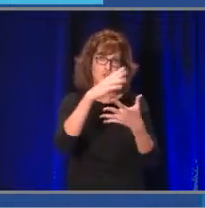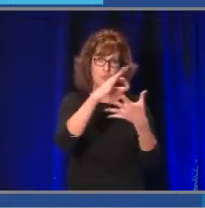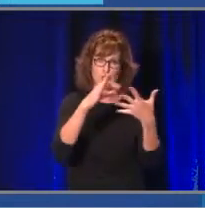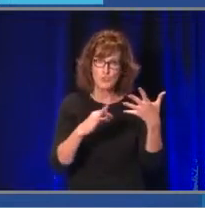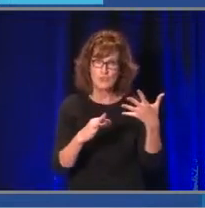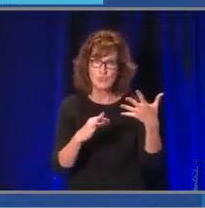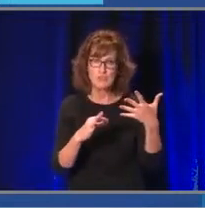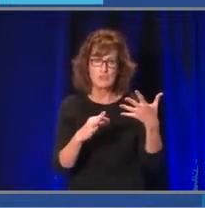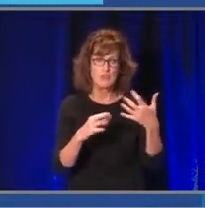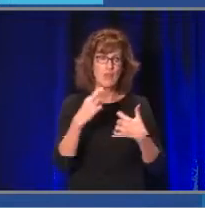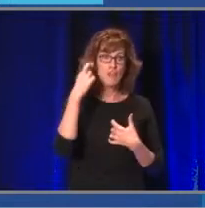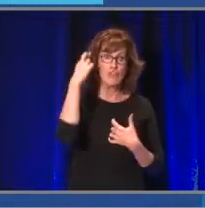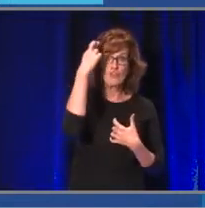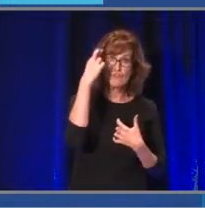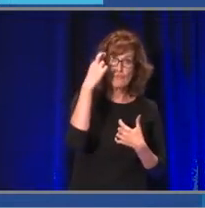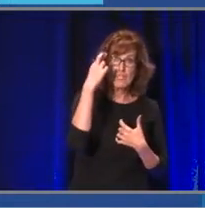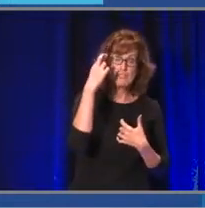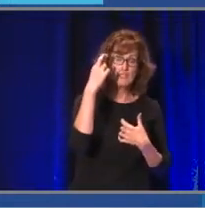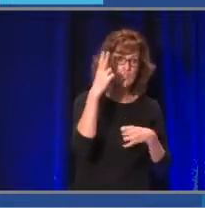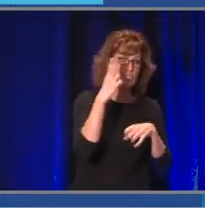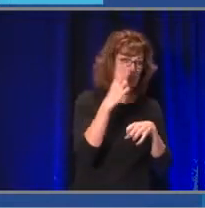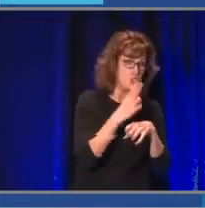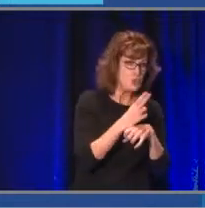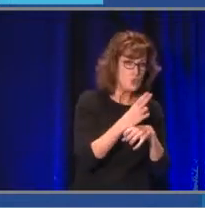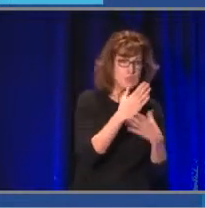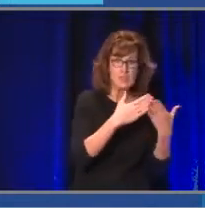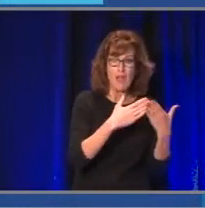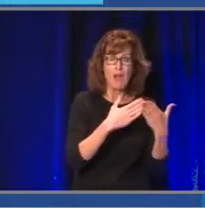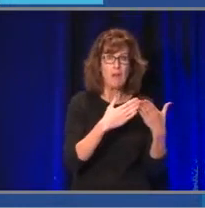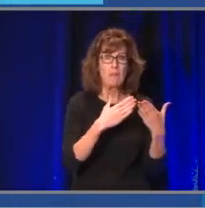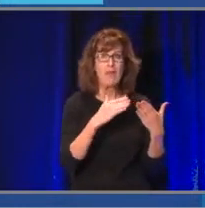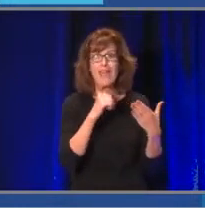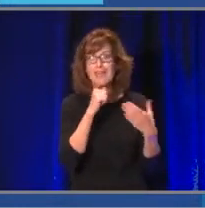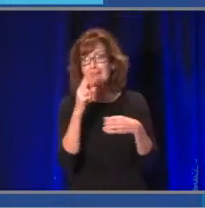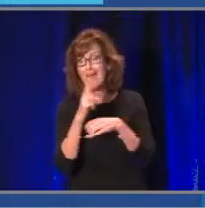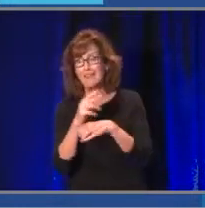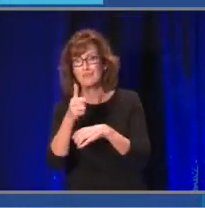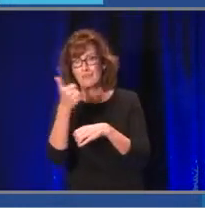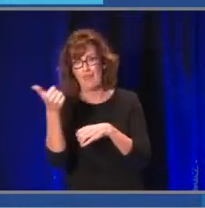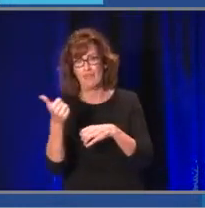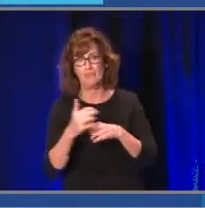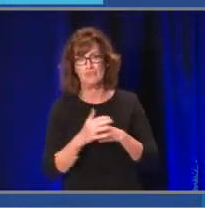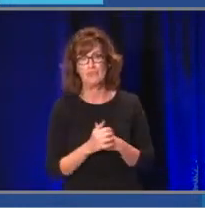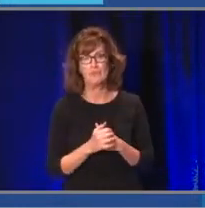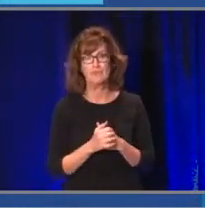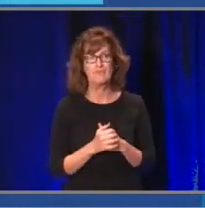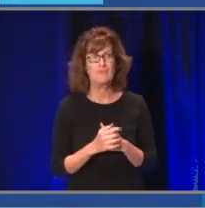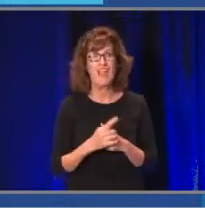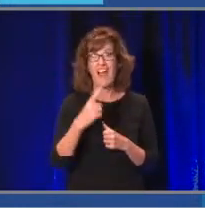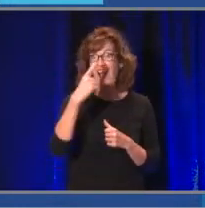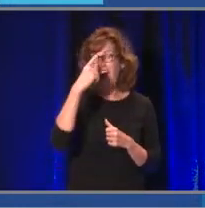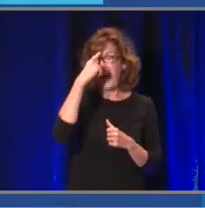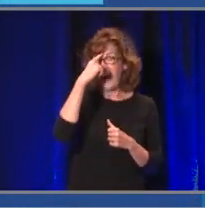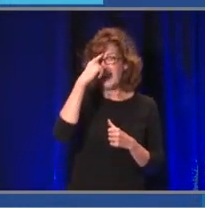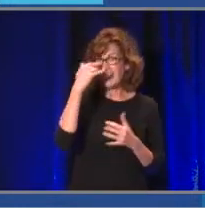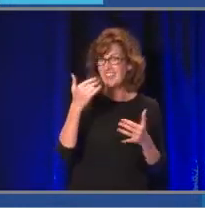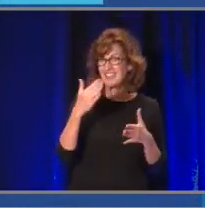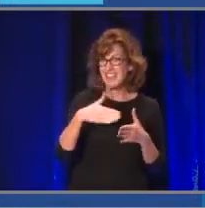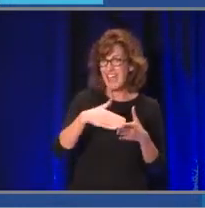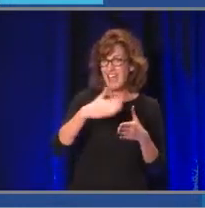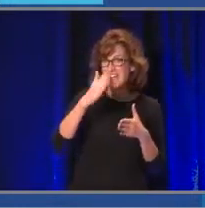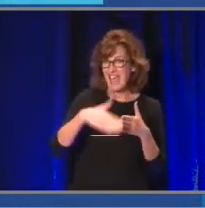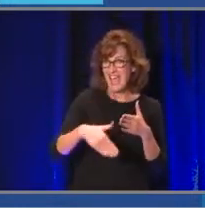them. So I think that we heard a lot about that today. I think we're going to wrap it up because it is getting around